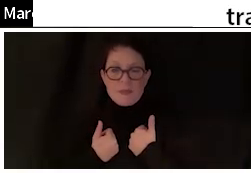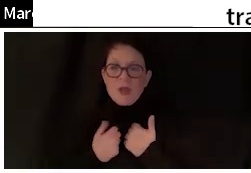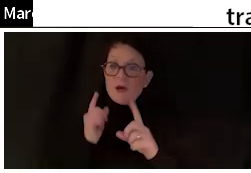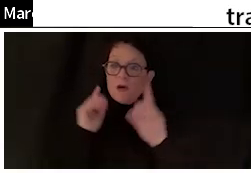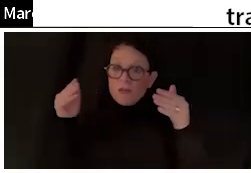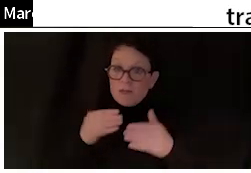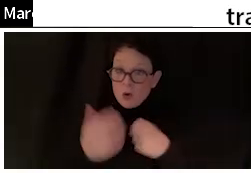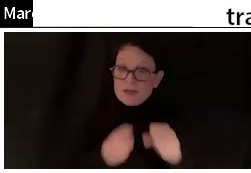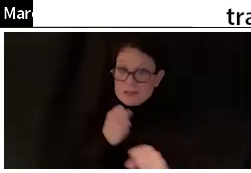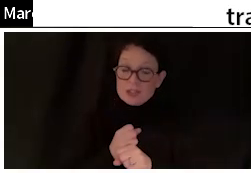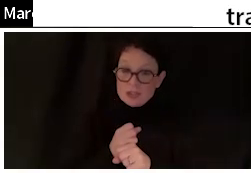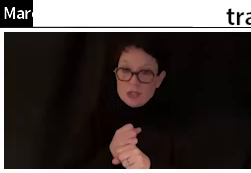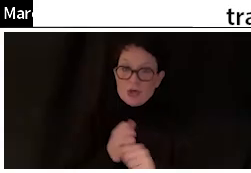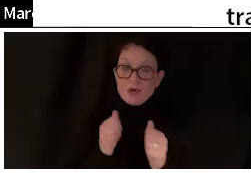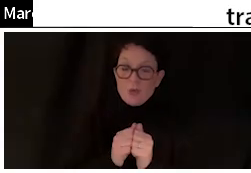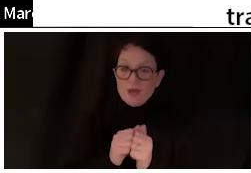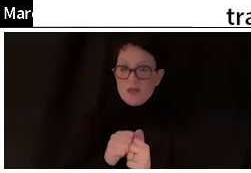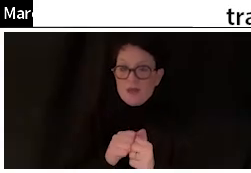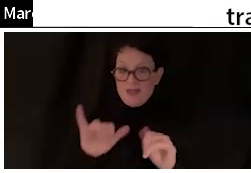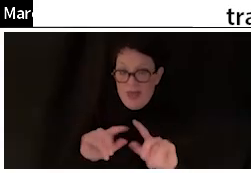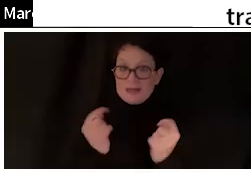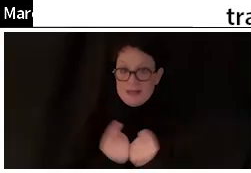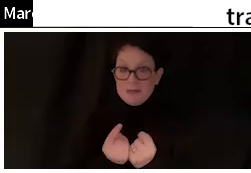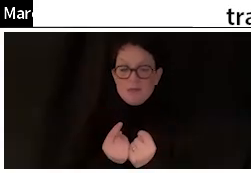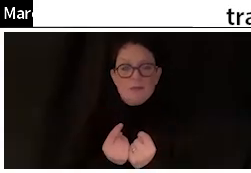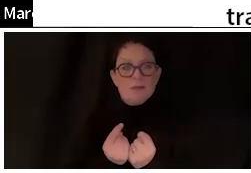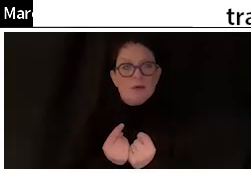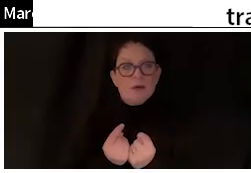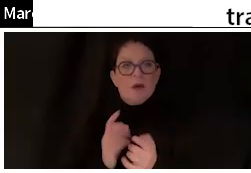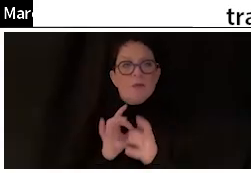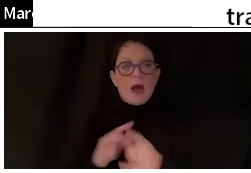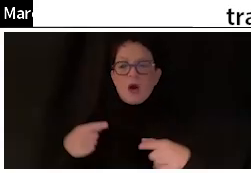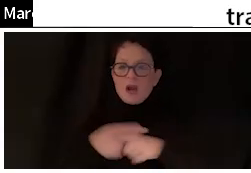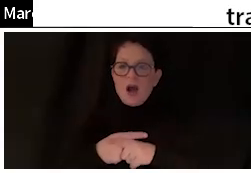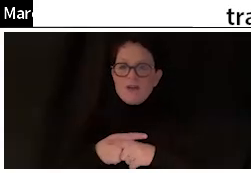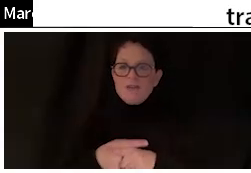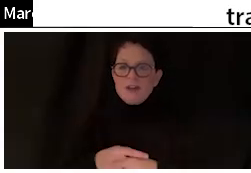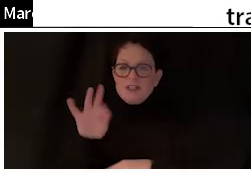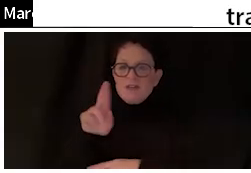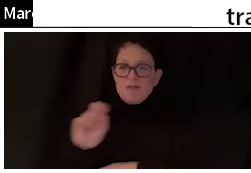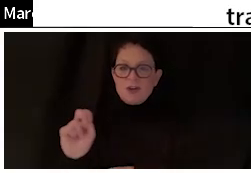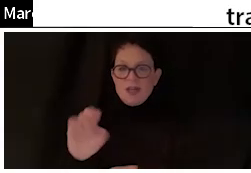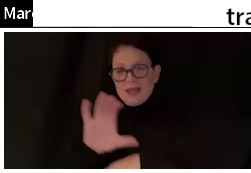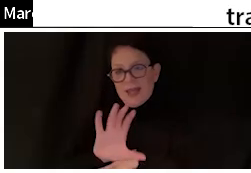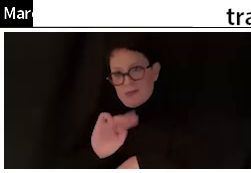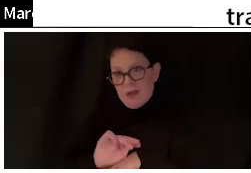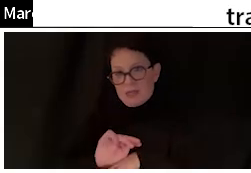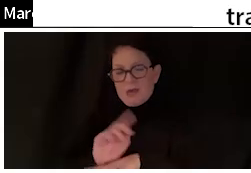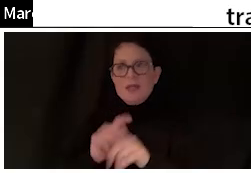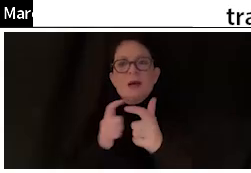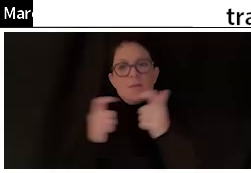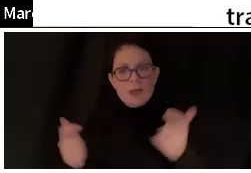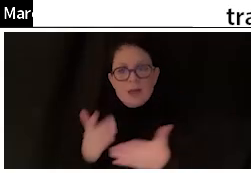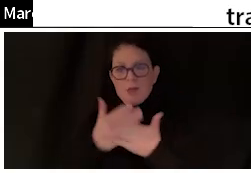this year, though, with the Youth in Transition team was around conflict-free case management, as it's been a big part